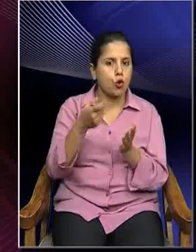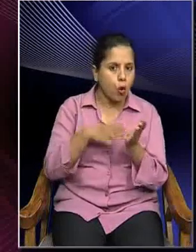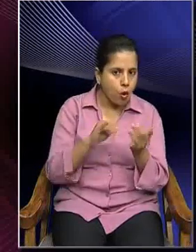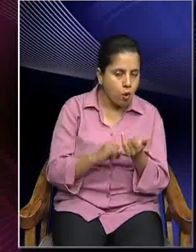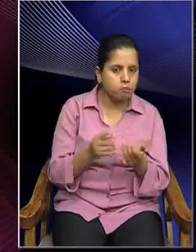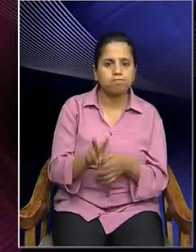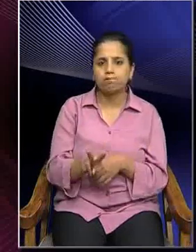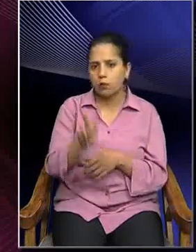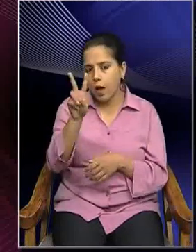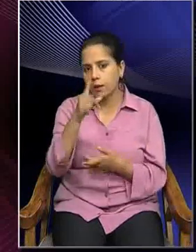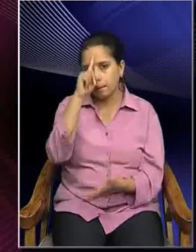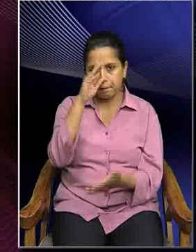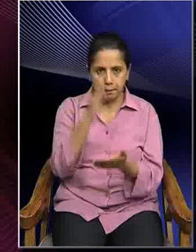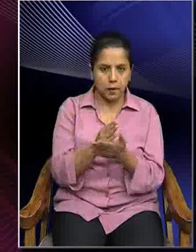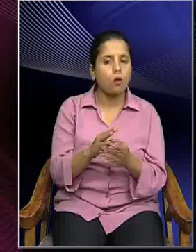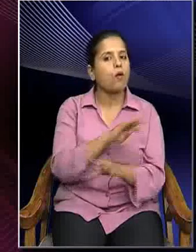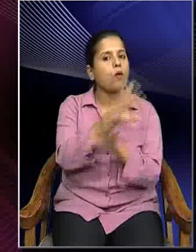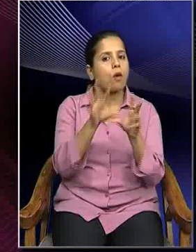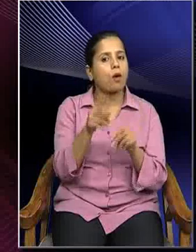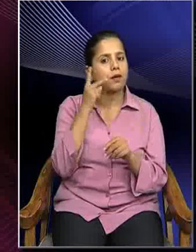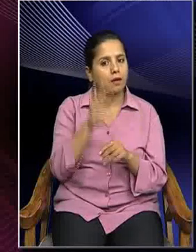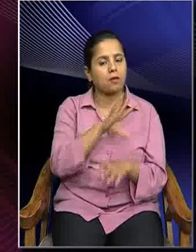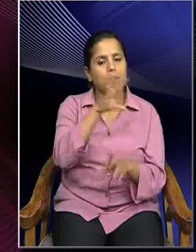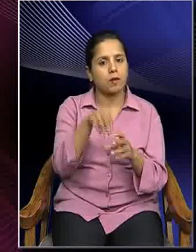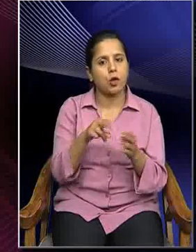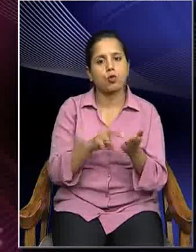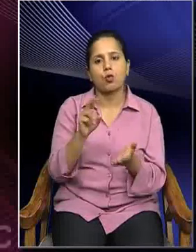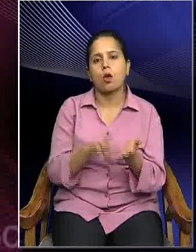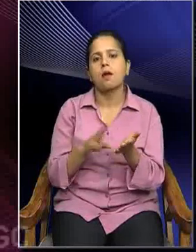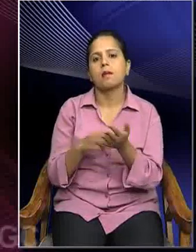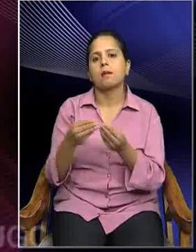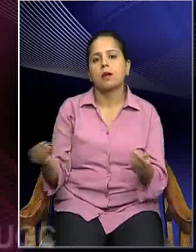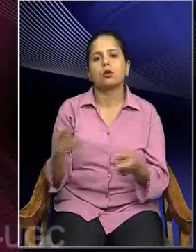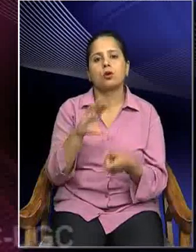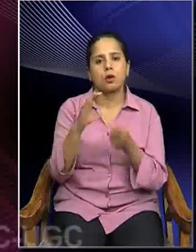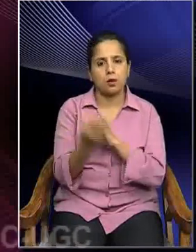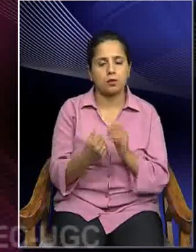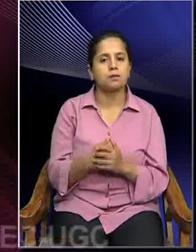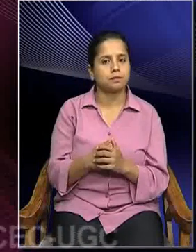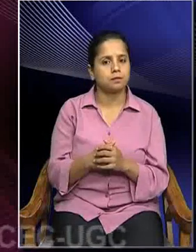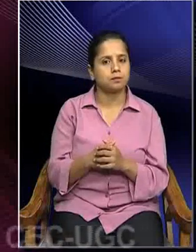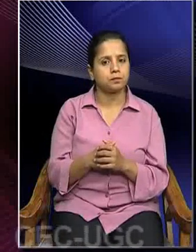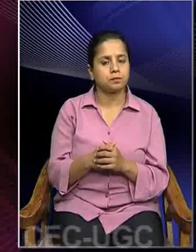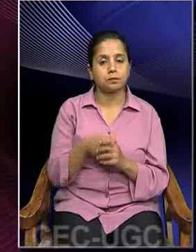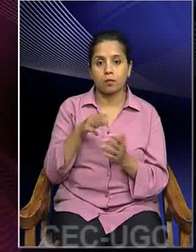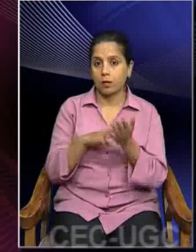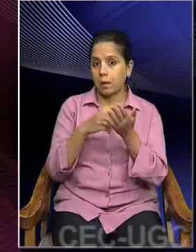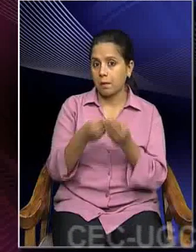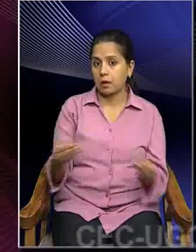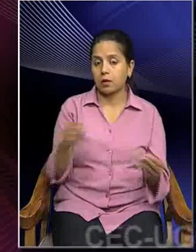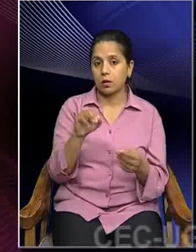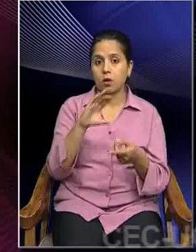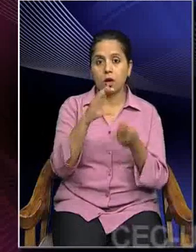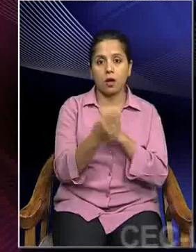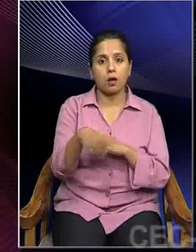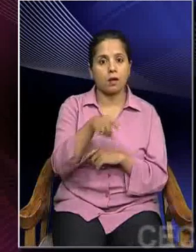values, beliefs are all part of non-material culture. The material culture would